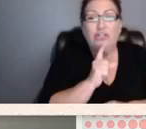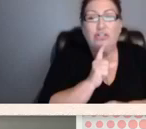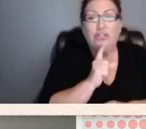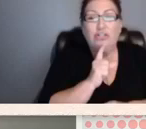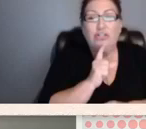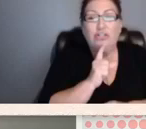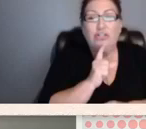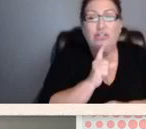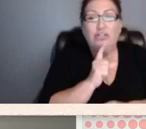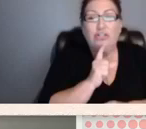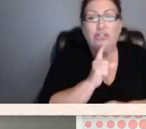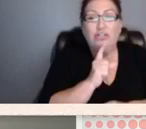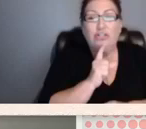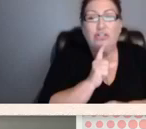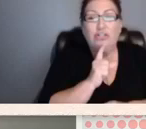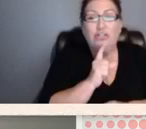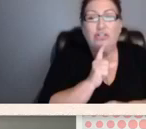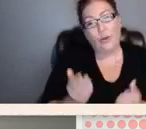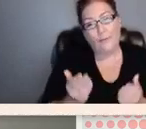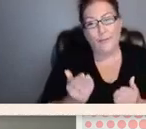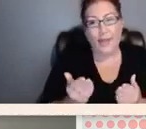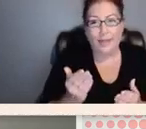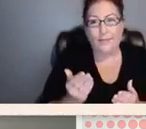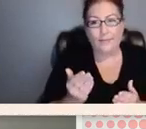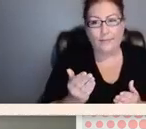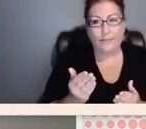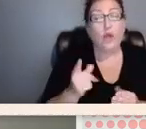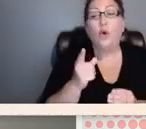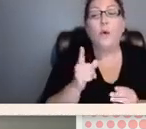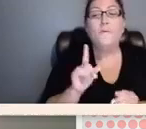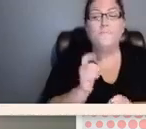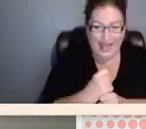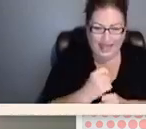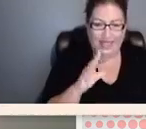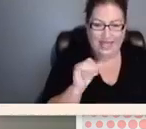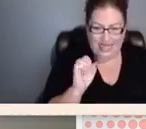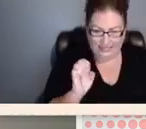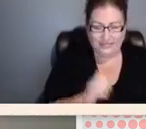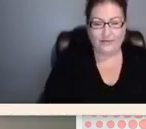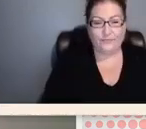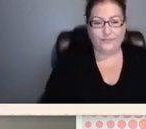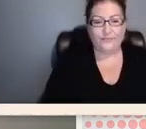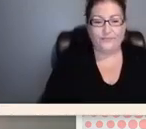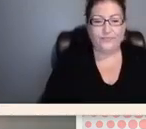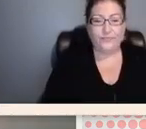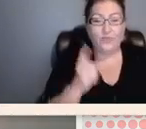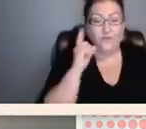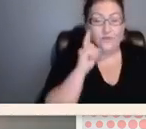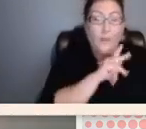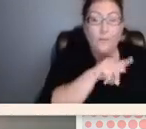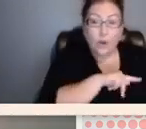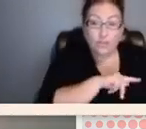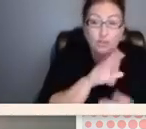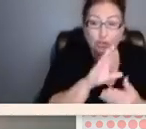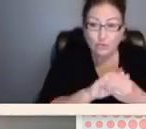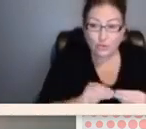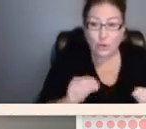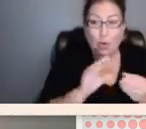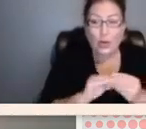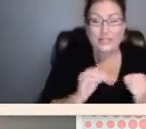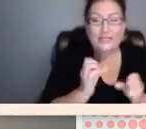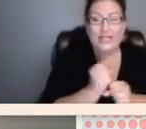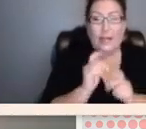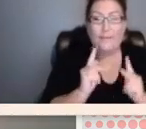This is where you make the case of personal stories to get to people's heart